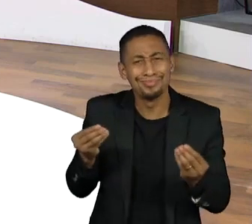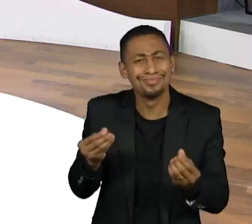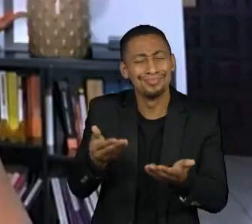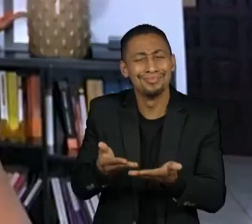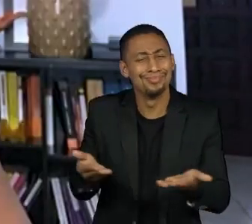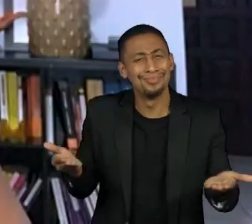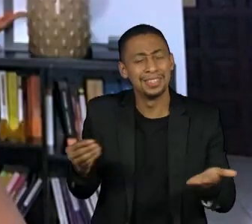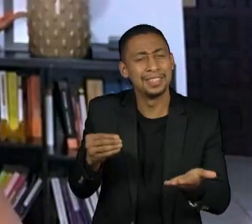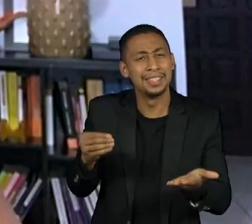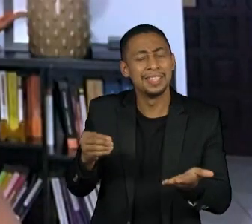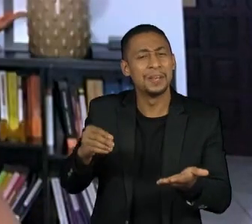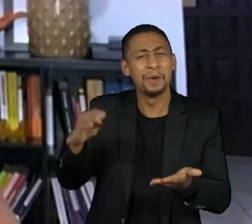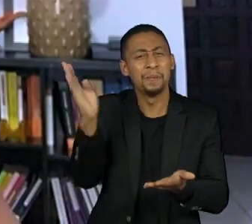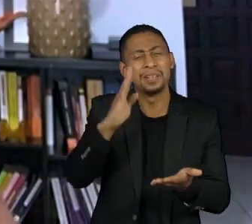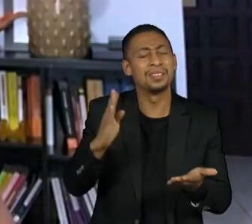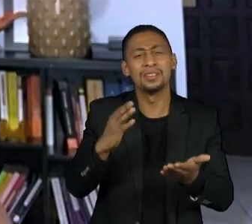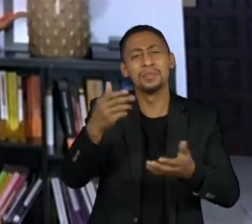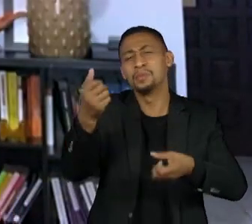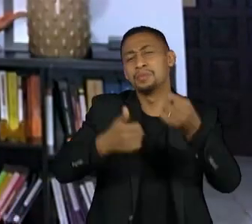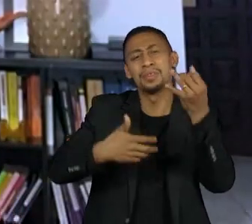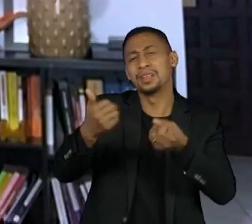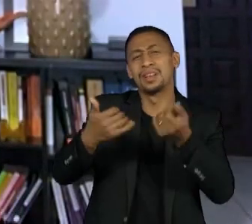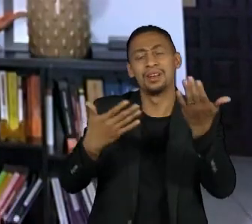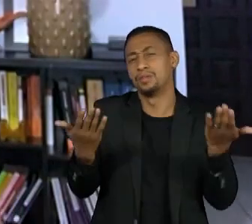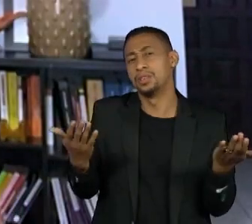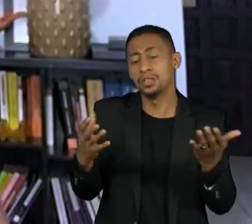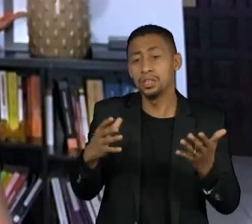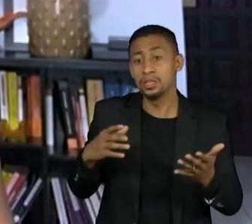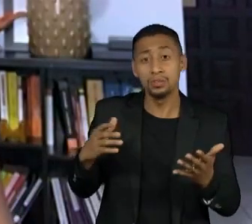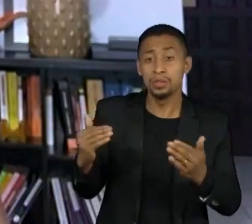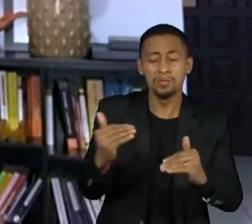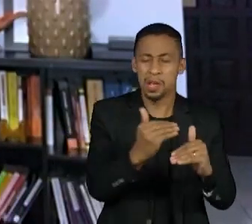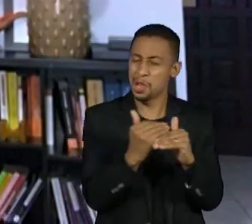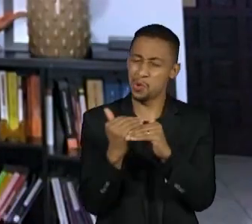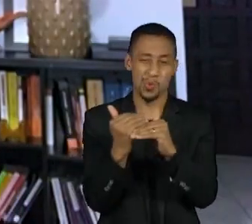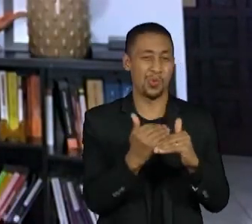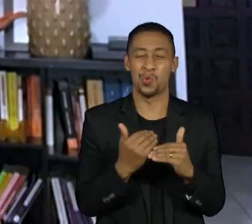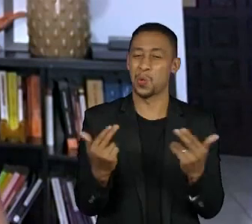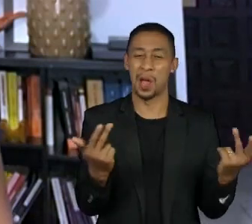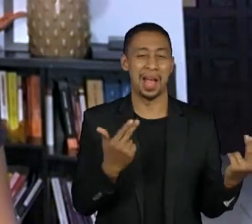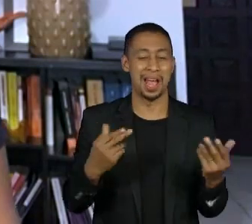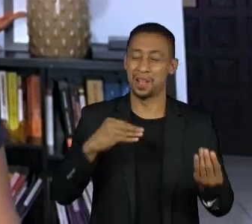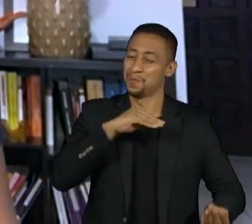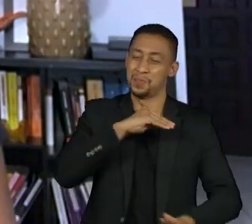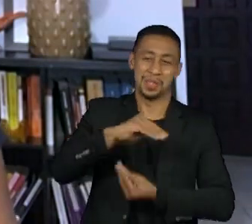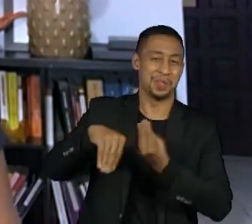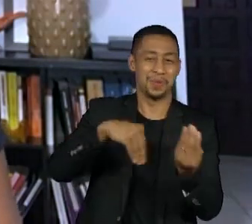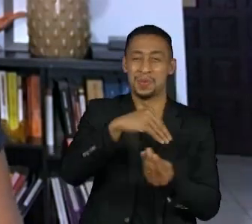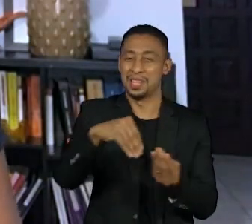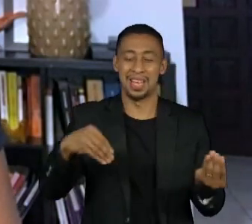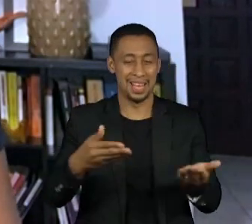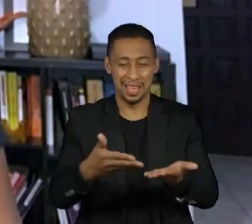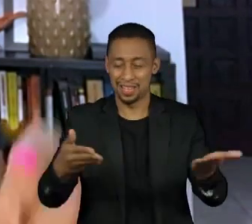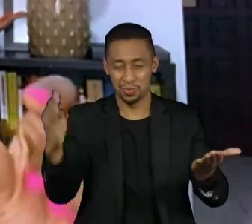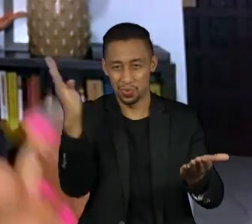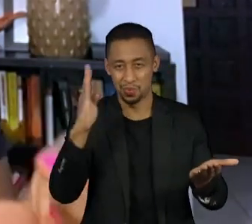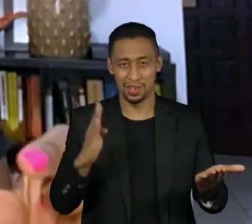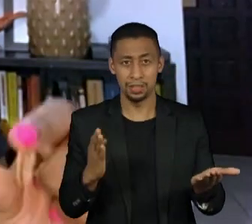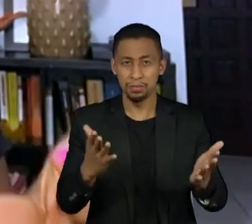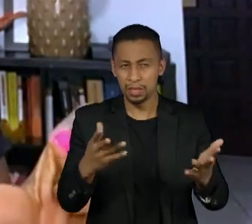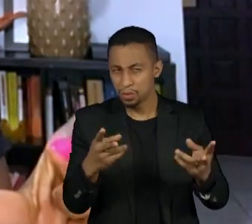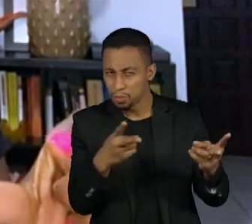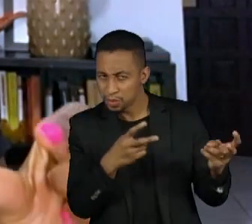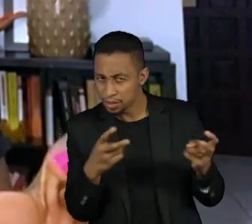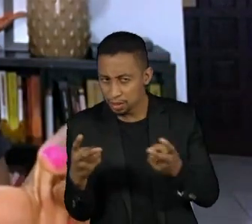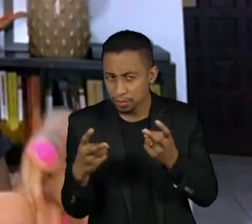kind of, Brazilians would say, oh, we're all the same, we're all mixed up. But I also noticed that the